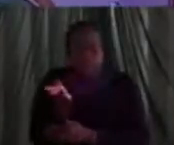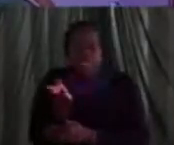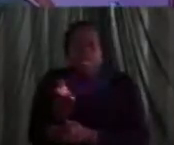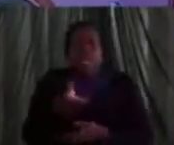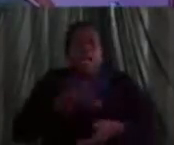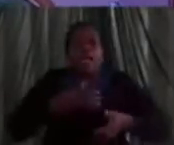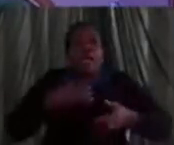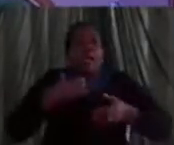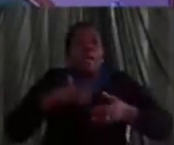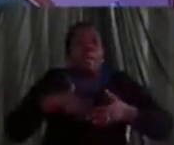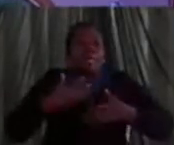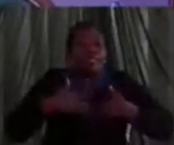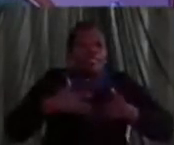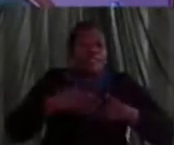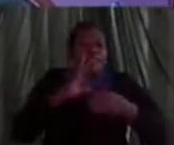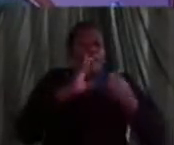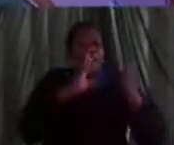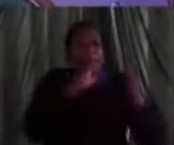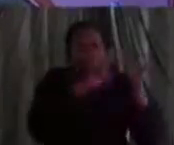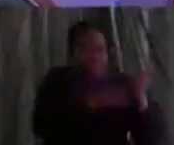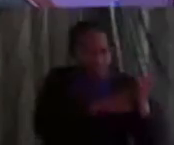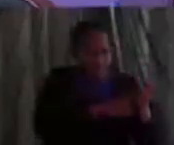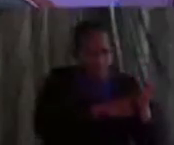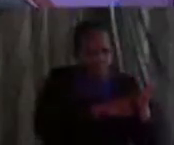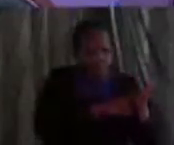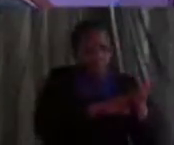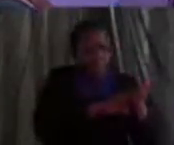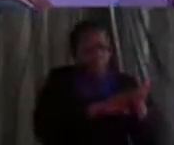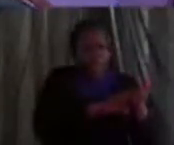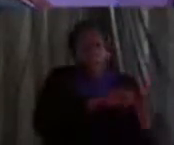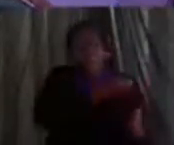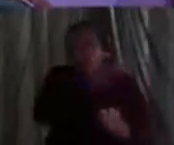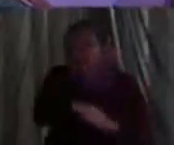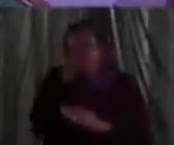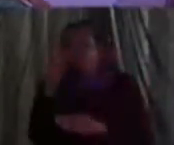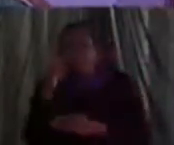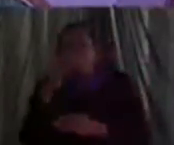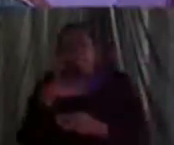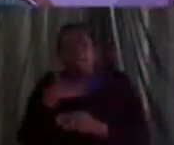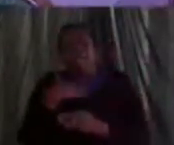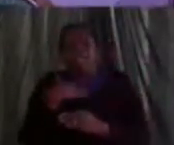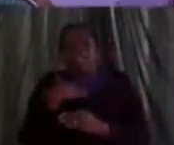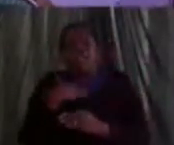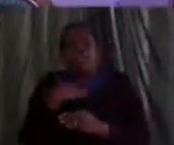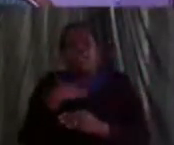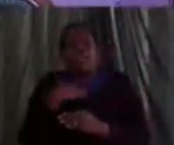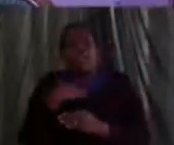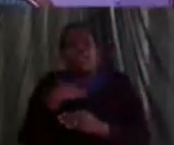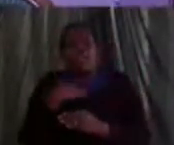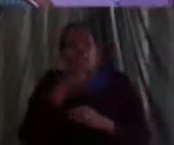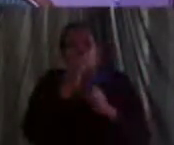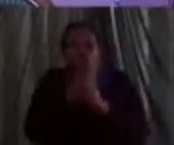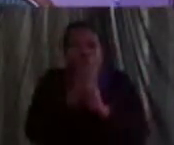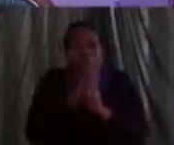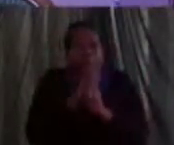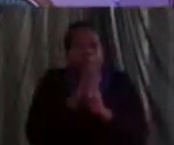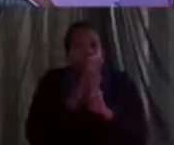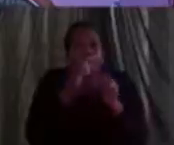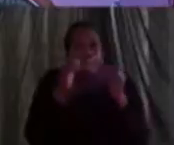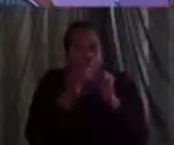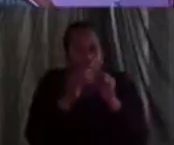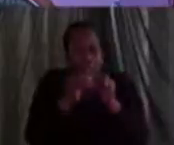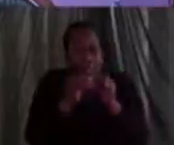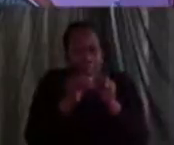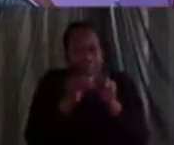character referees. The others is my colleague, was my colleague at the